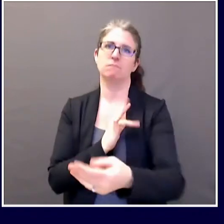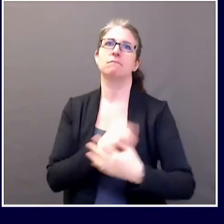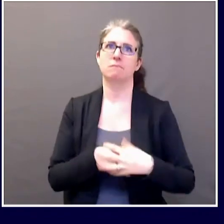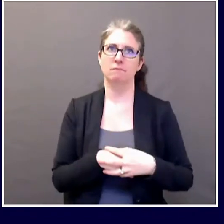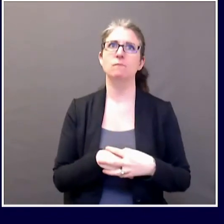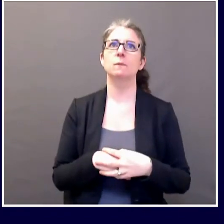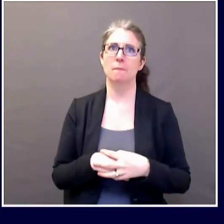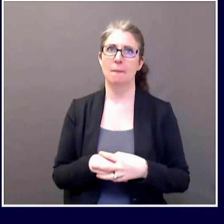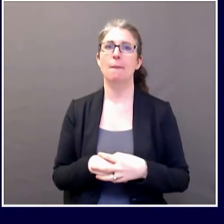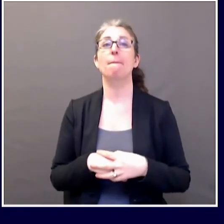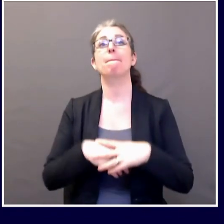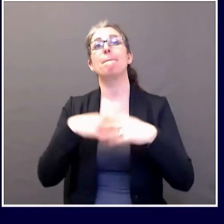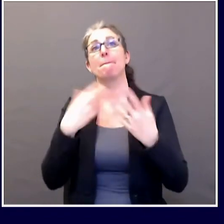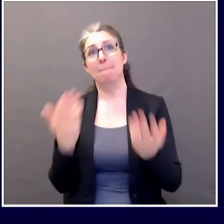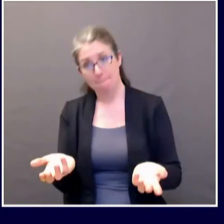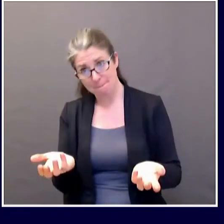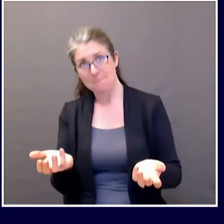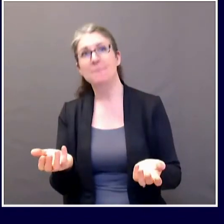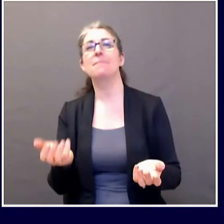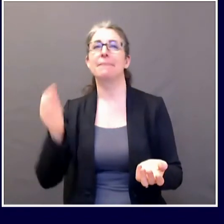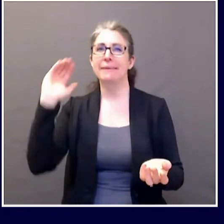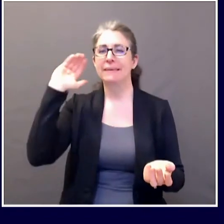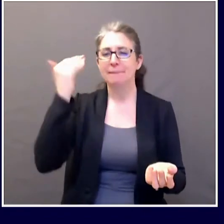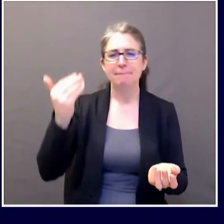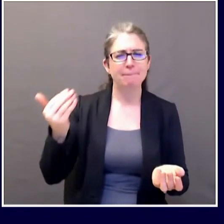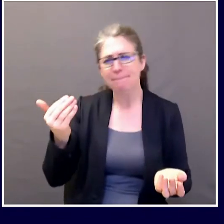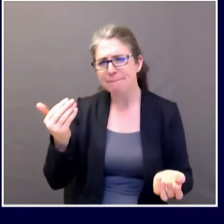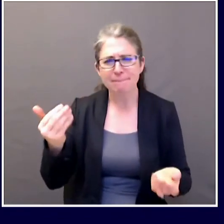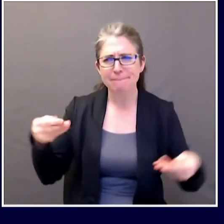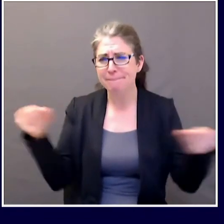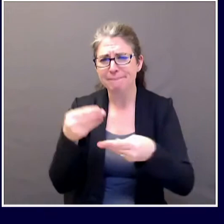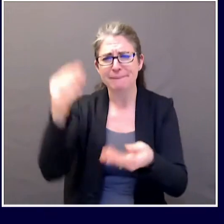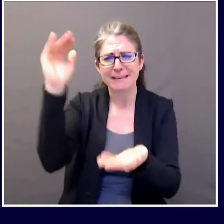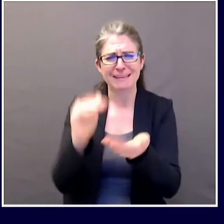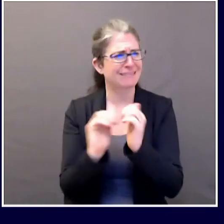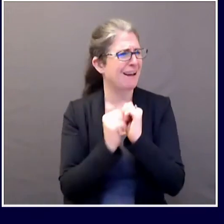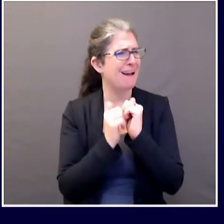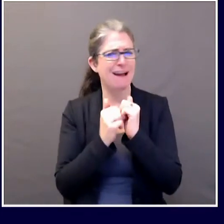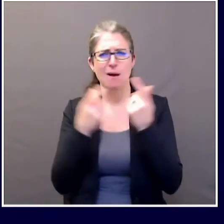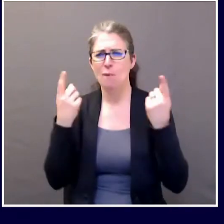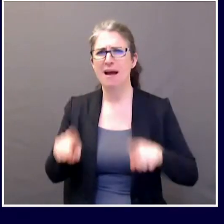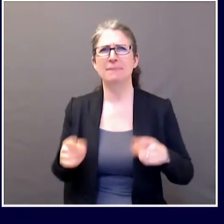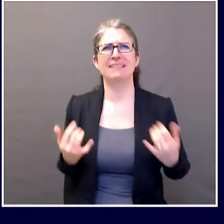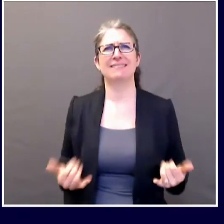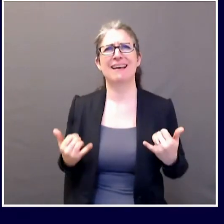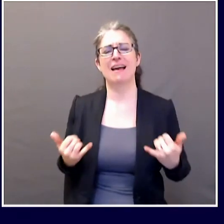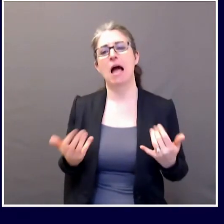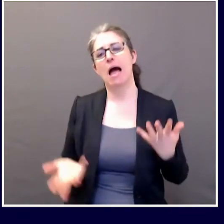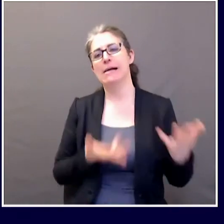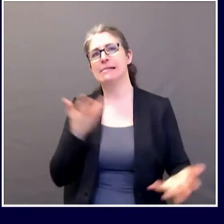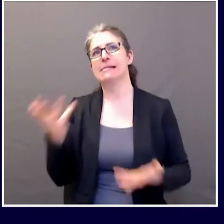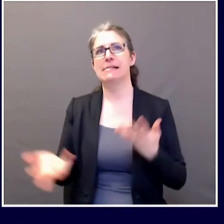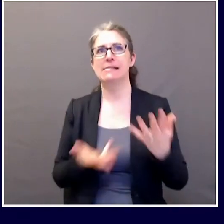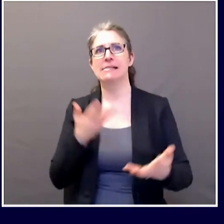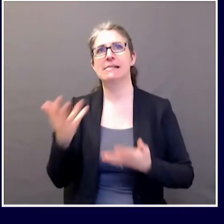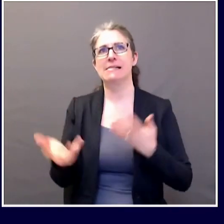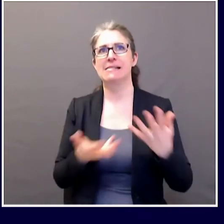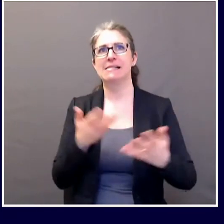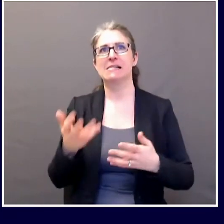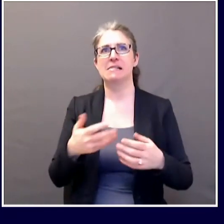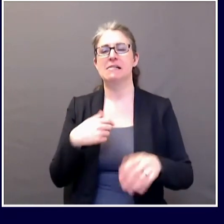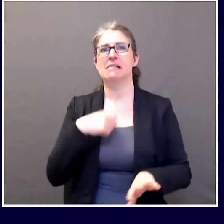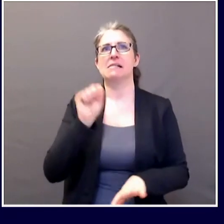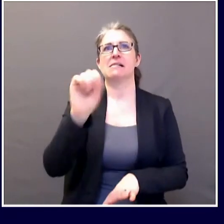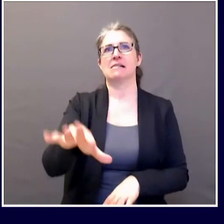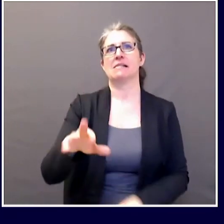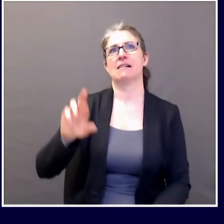terms, there's a lot happening. I think it's a mixture of regression to the mean after a very significant January spike. So a